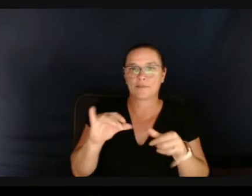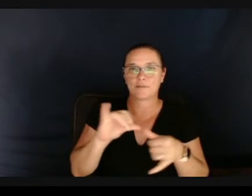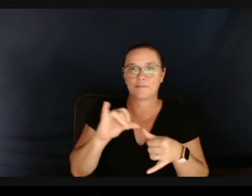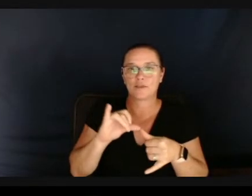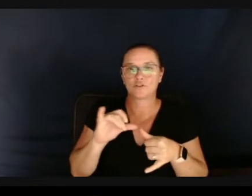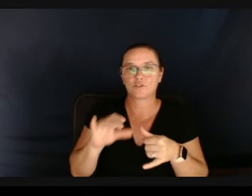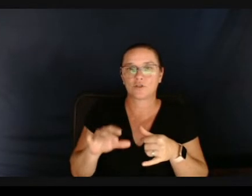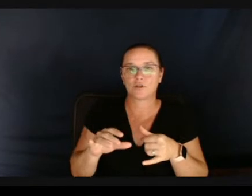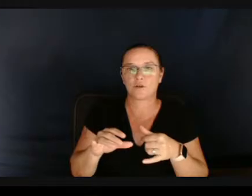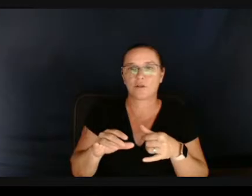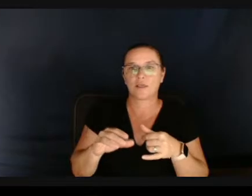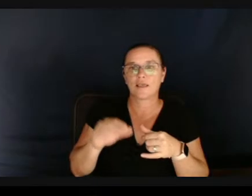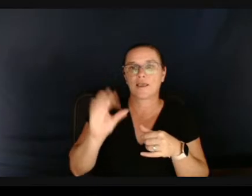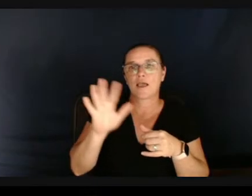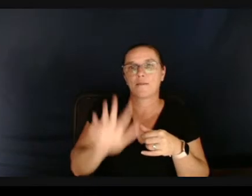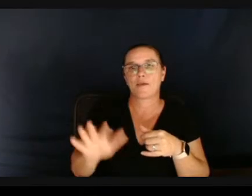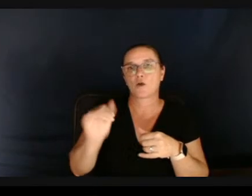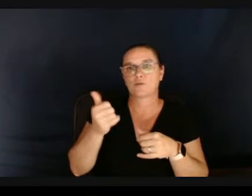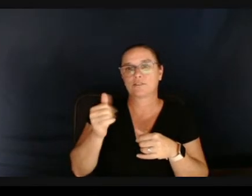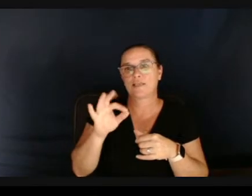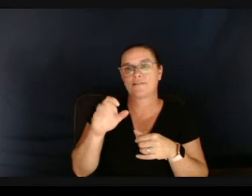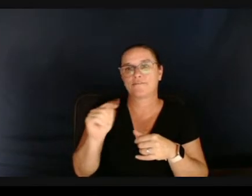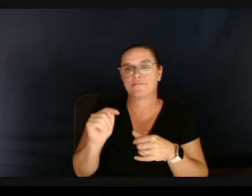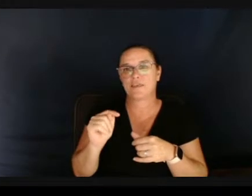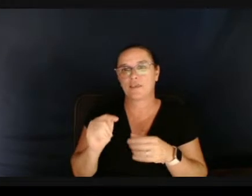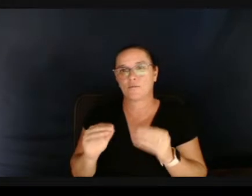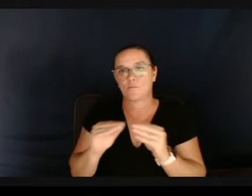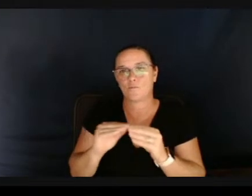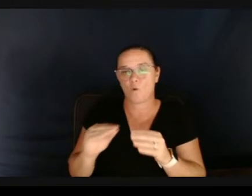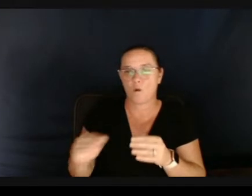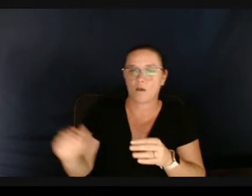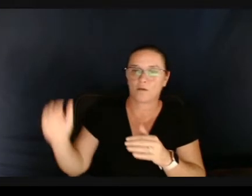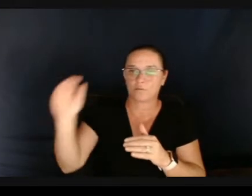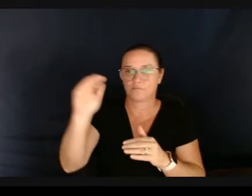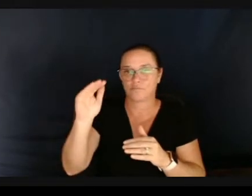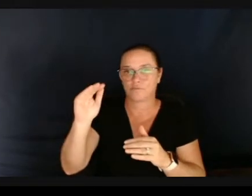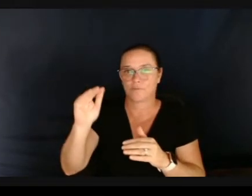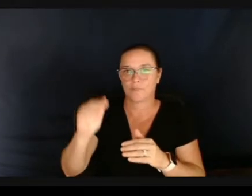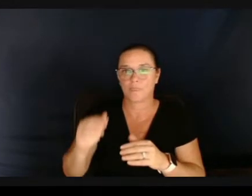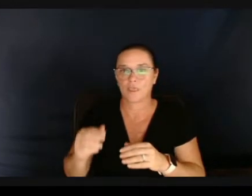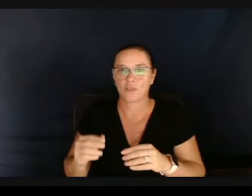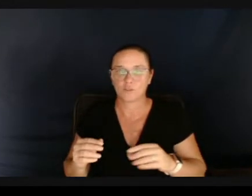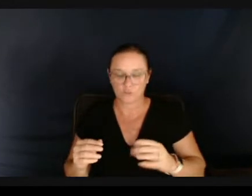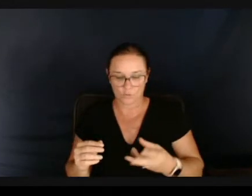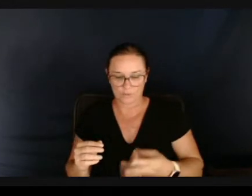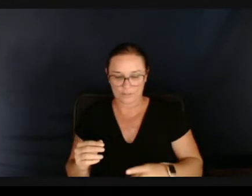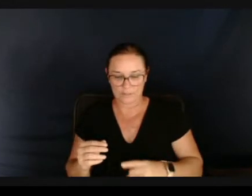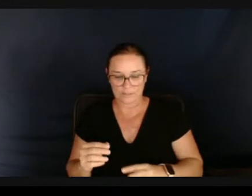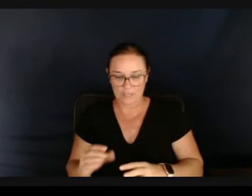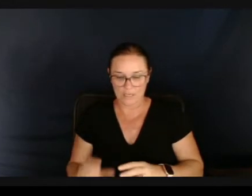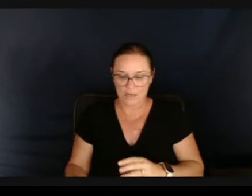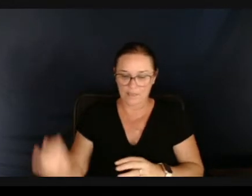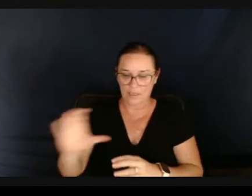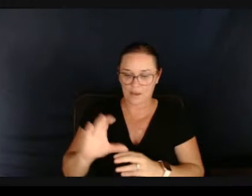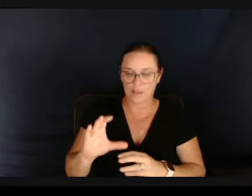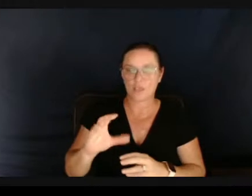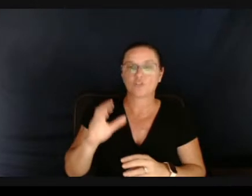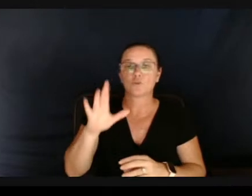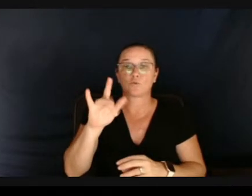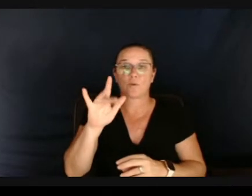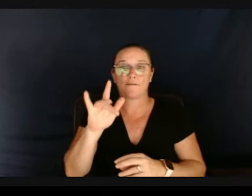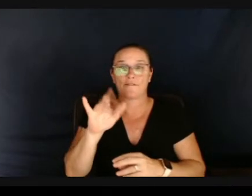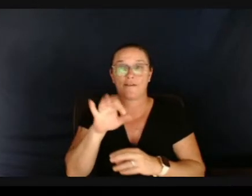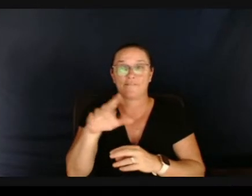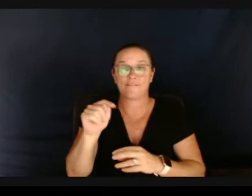feet above the top of the inner spatter cone. So 16 feet inside of there, another 10 feet. So it's 25 feet deep inside of